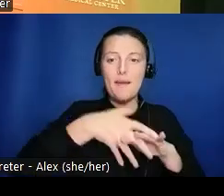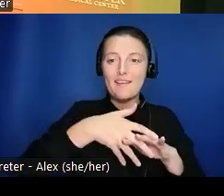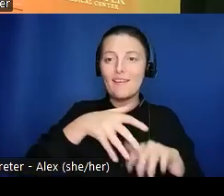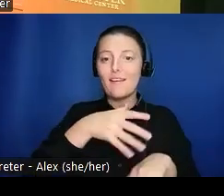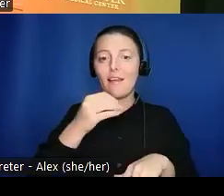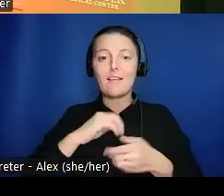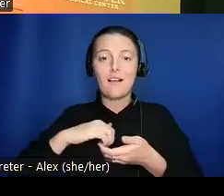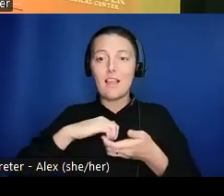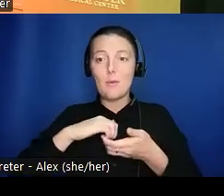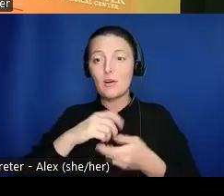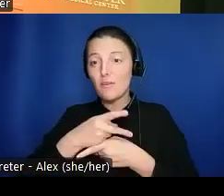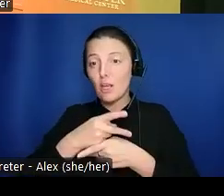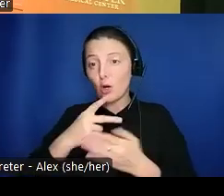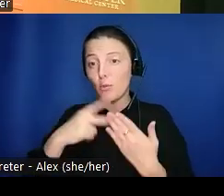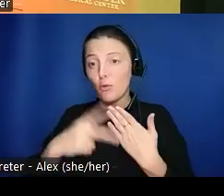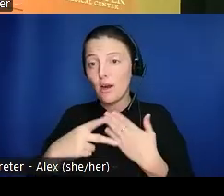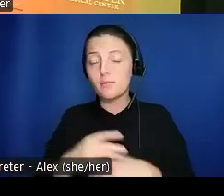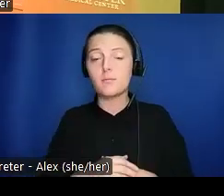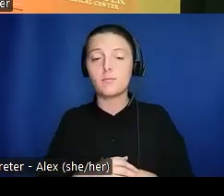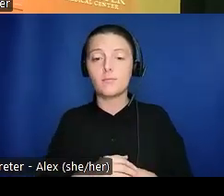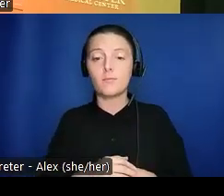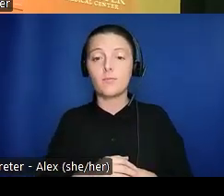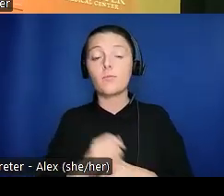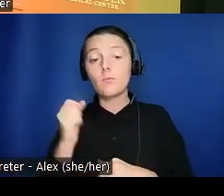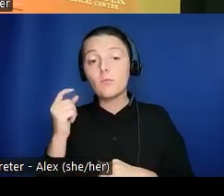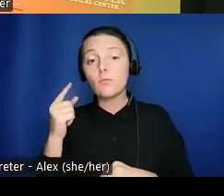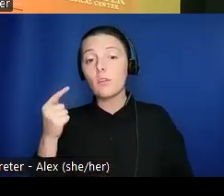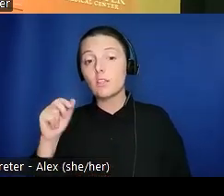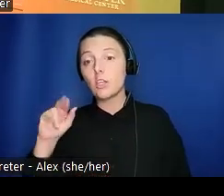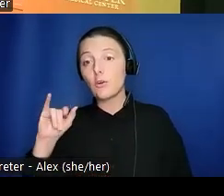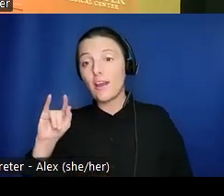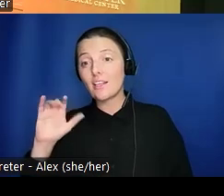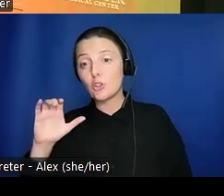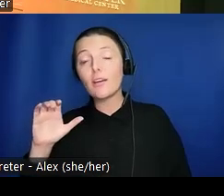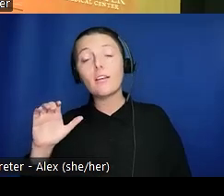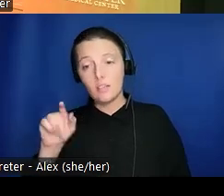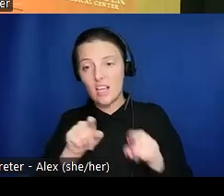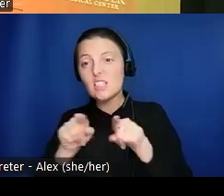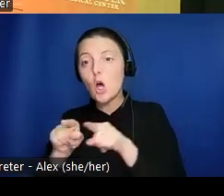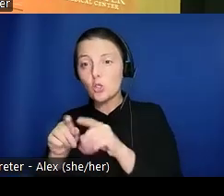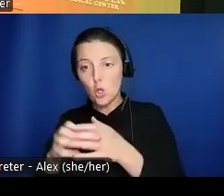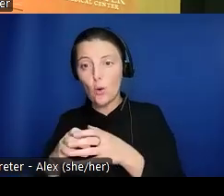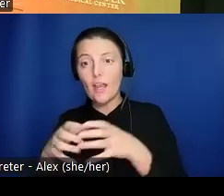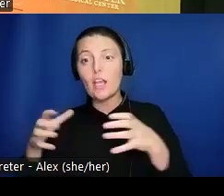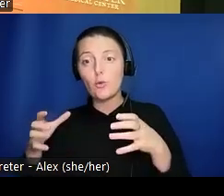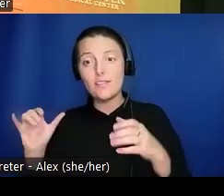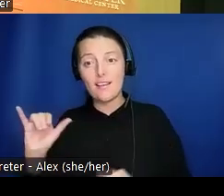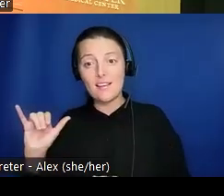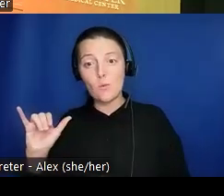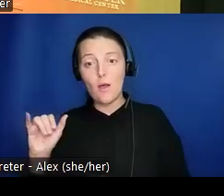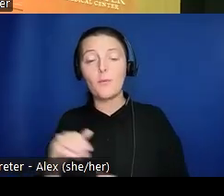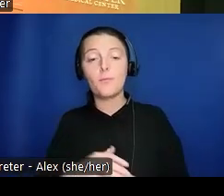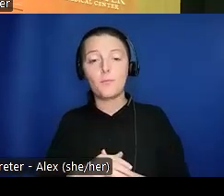programs, geriatric is also somewhat increasing as well, as it's now doing ADC models,